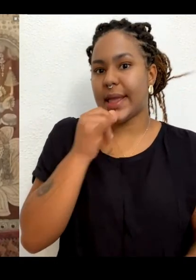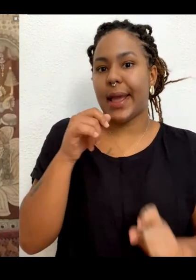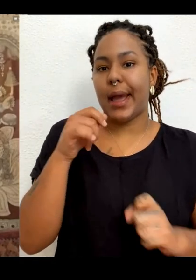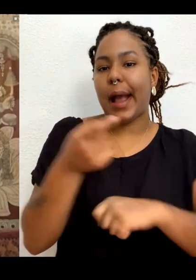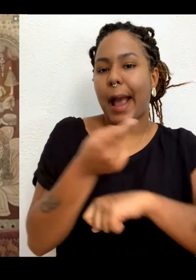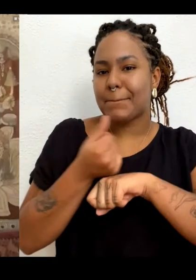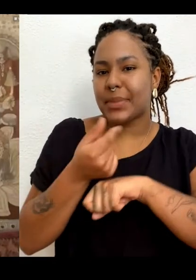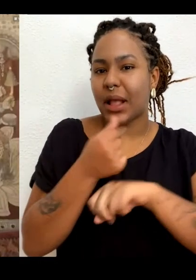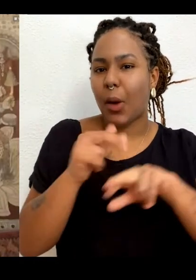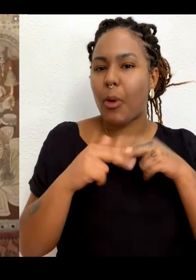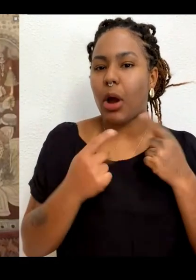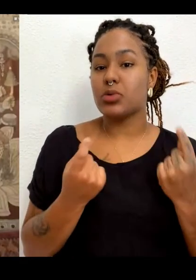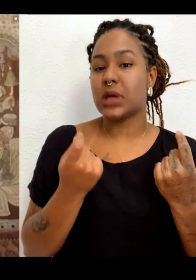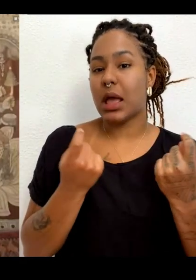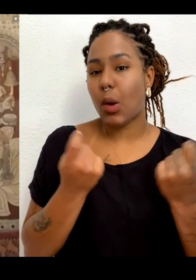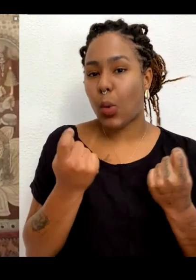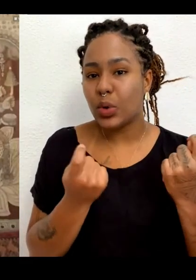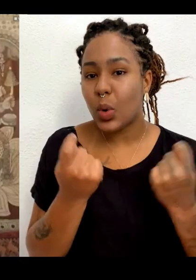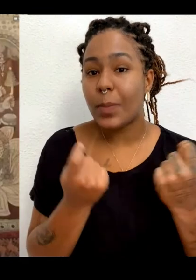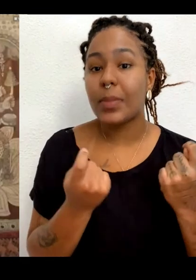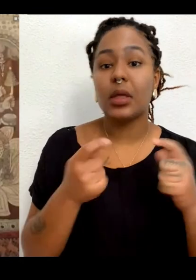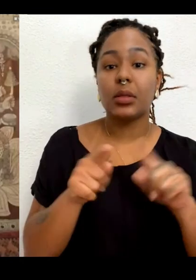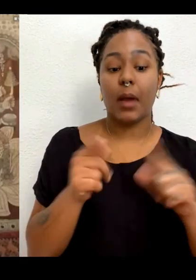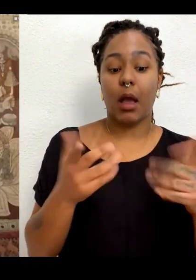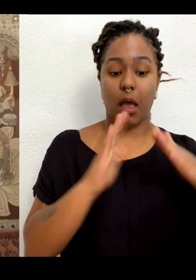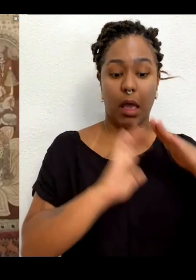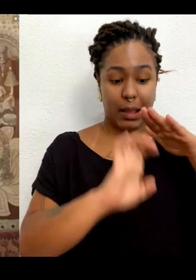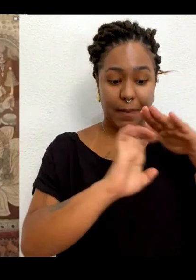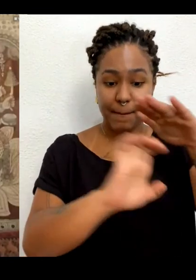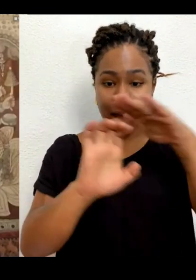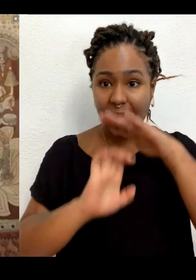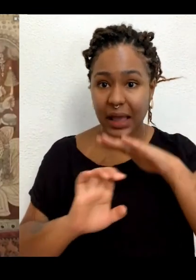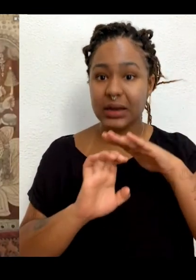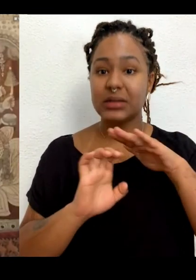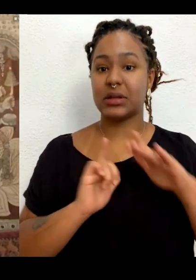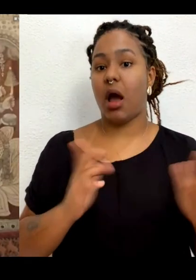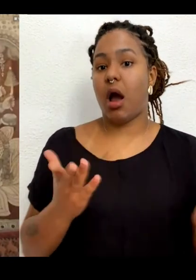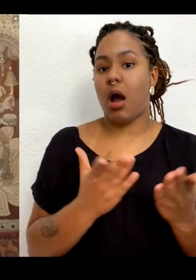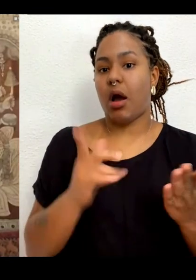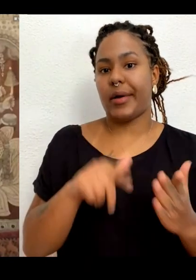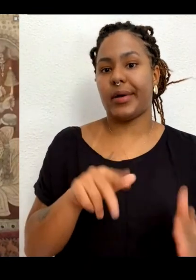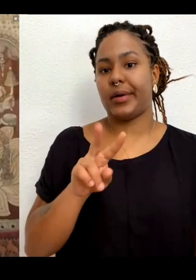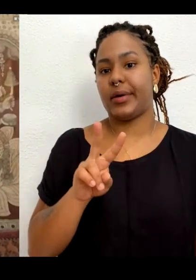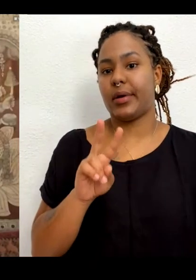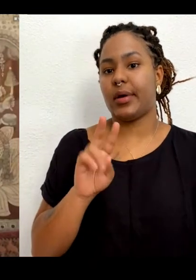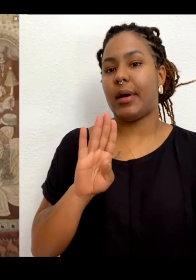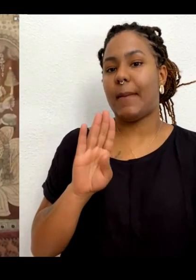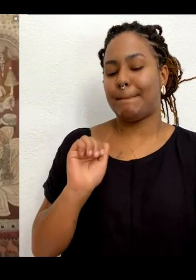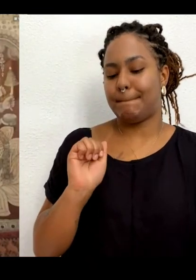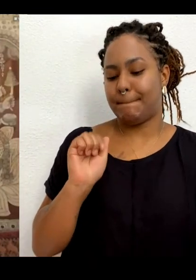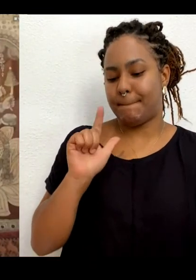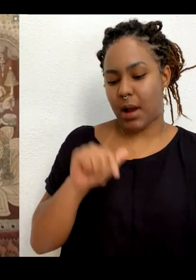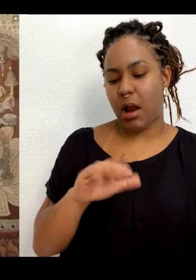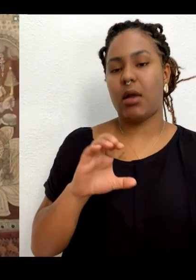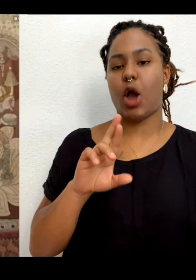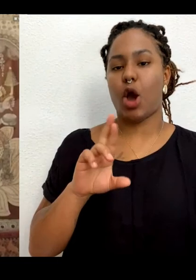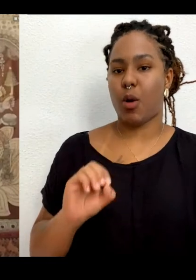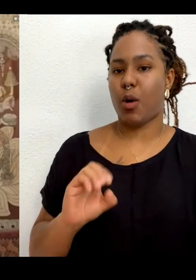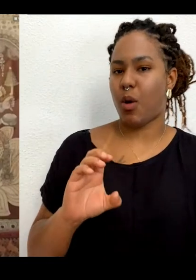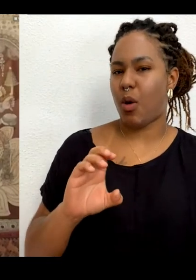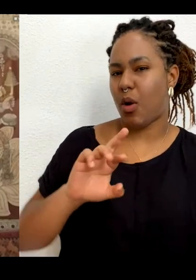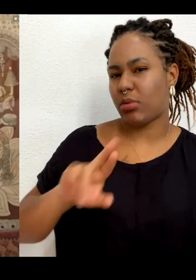confirms the black rocks and the vanguards about whom I've written in my book One versus one percent